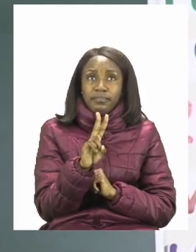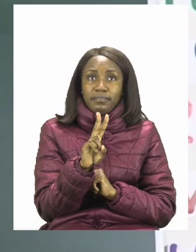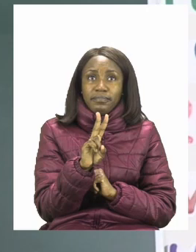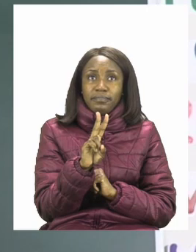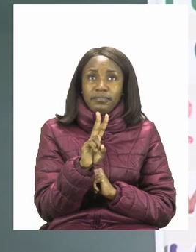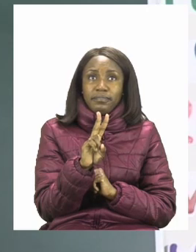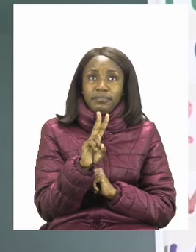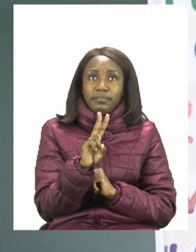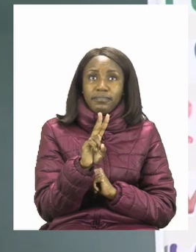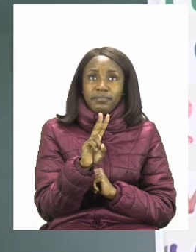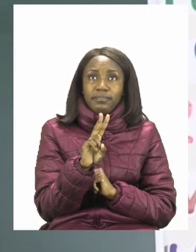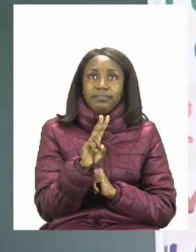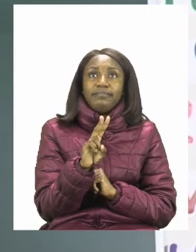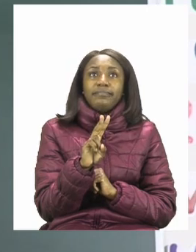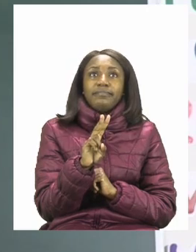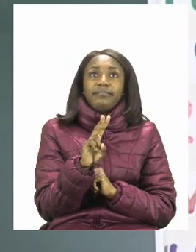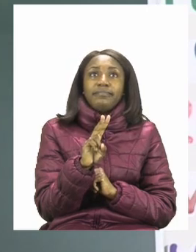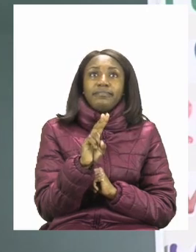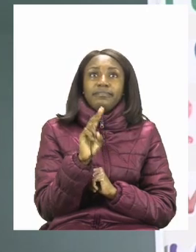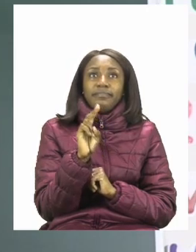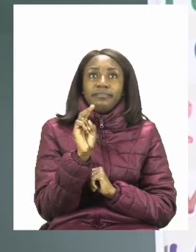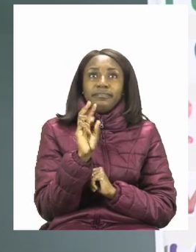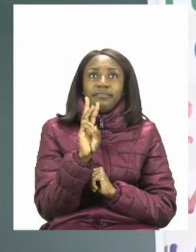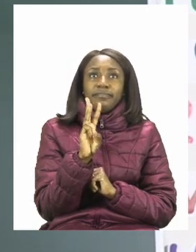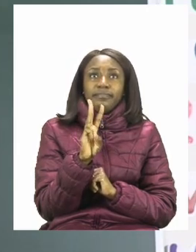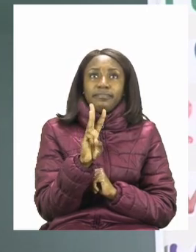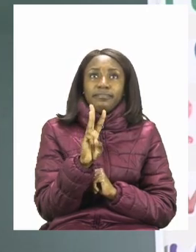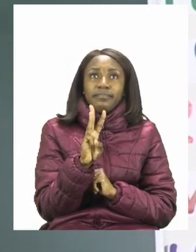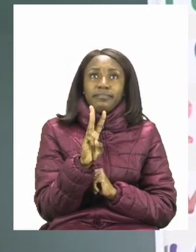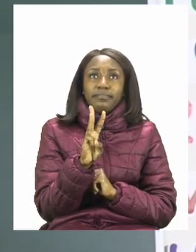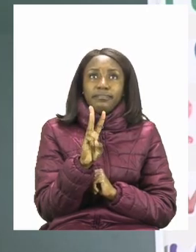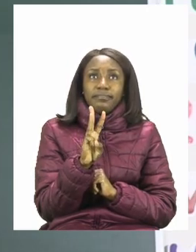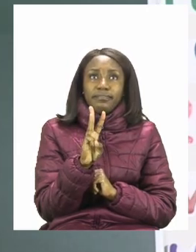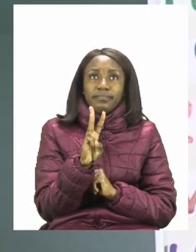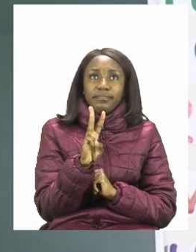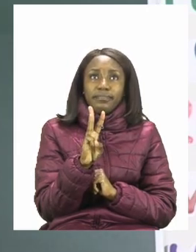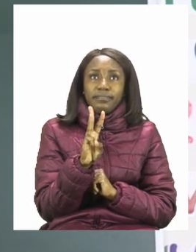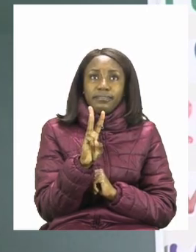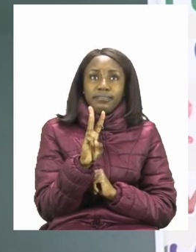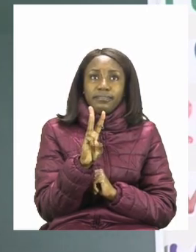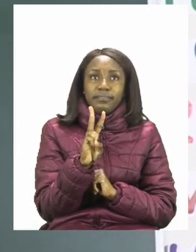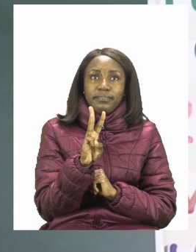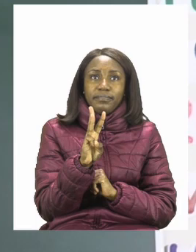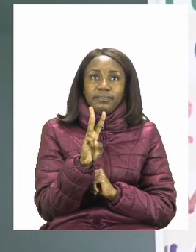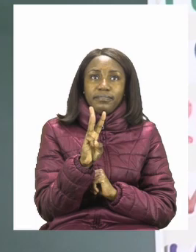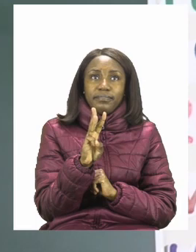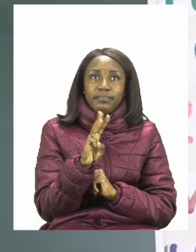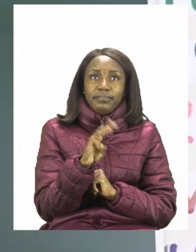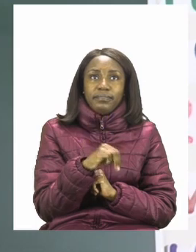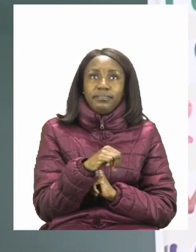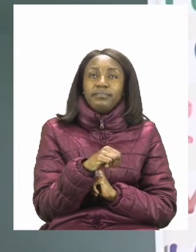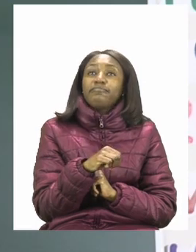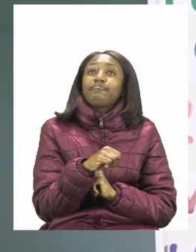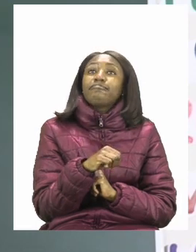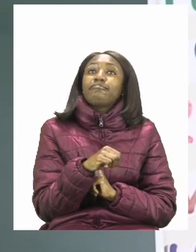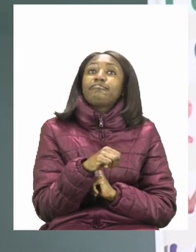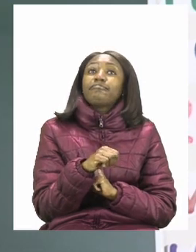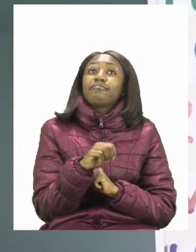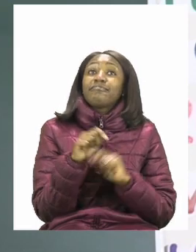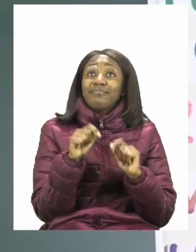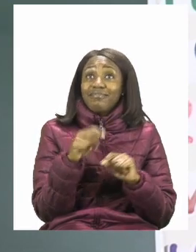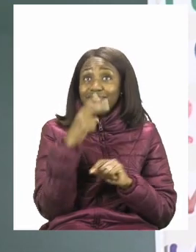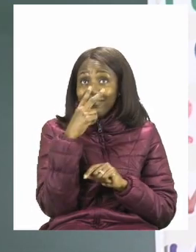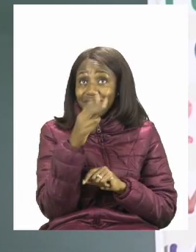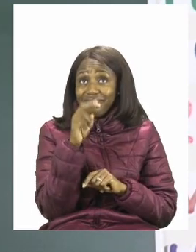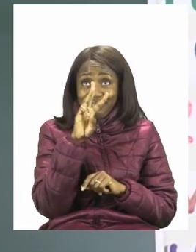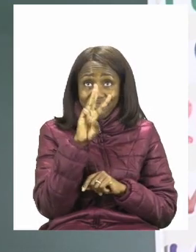2, and then I have a third one, 3. So we have